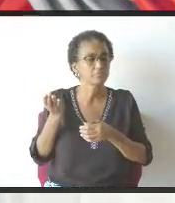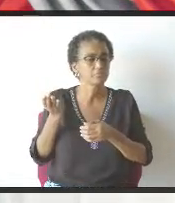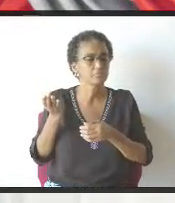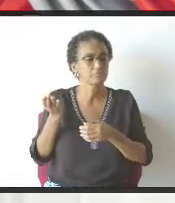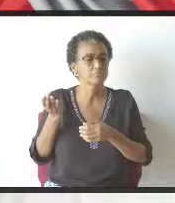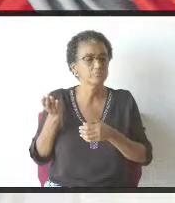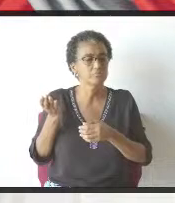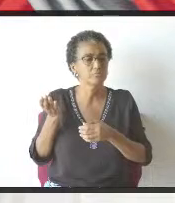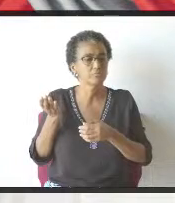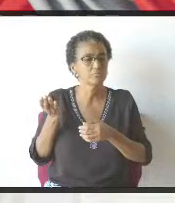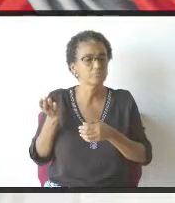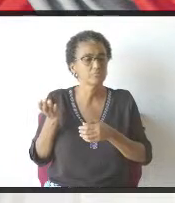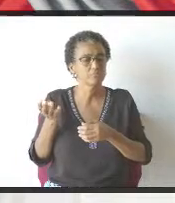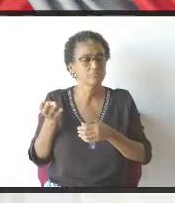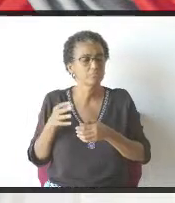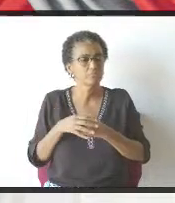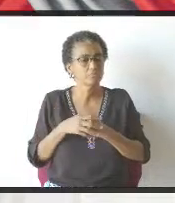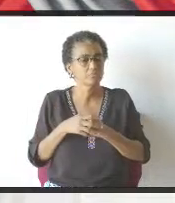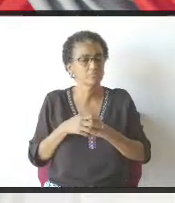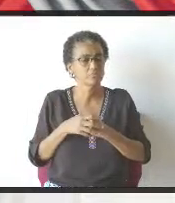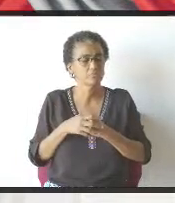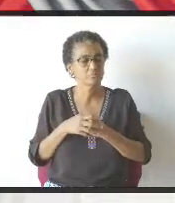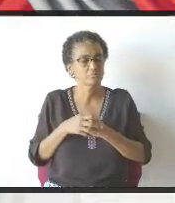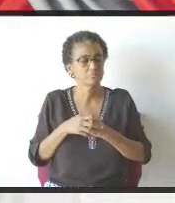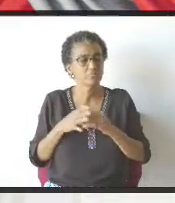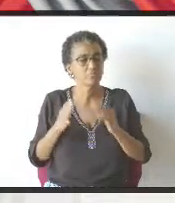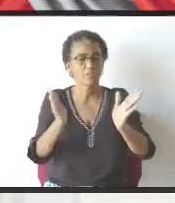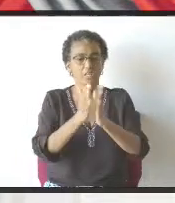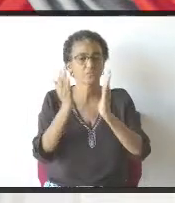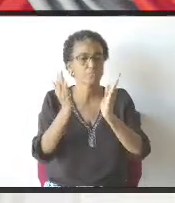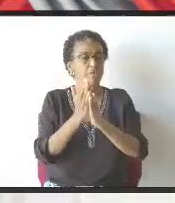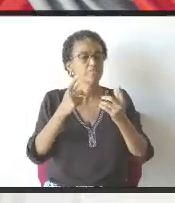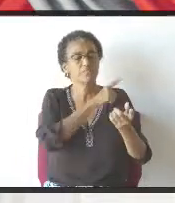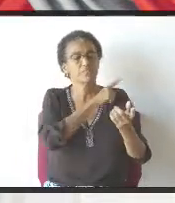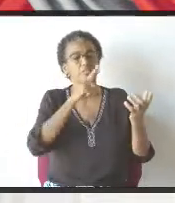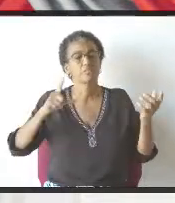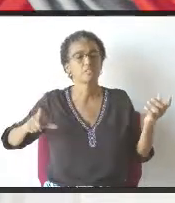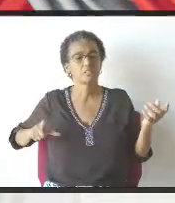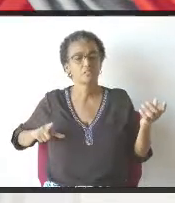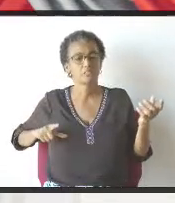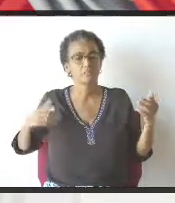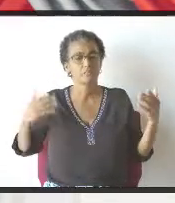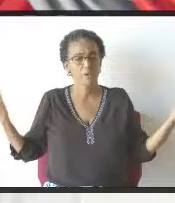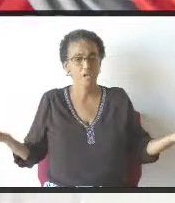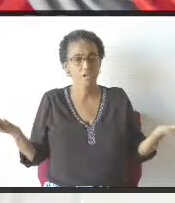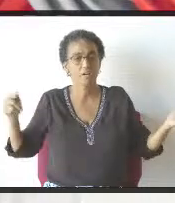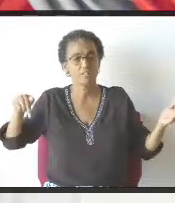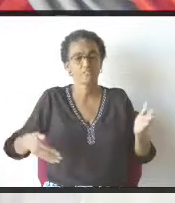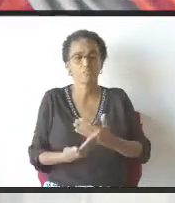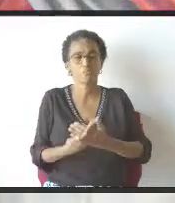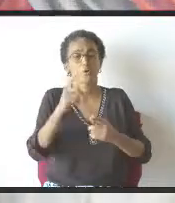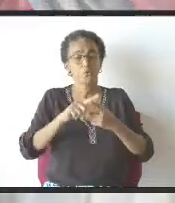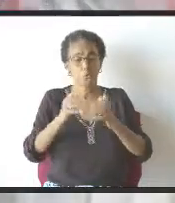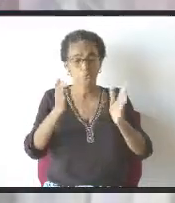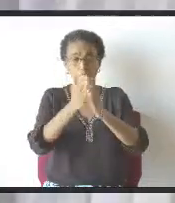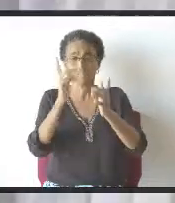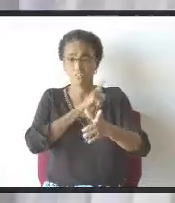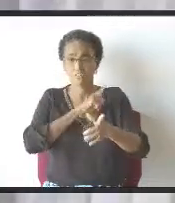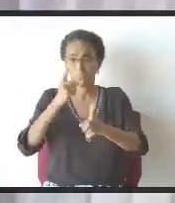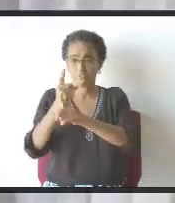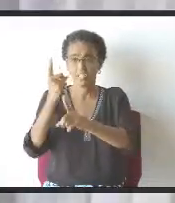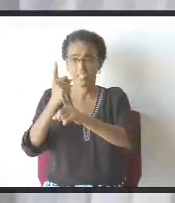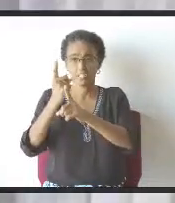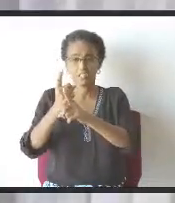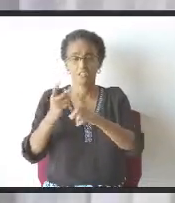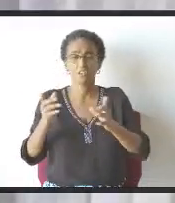Shackles off my feet and let me dance and let me praise the Lord. We are here this morning to praise the Lord, aren't we? Amen. And if